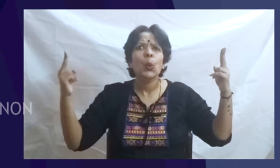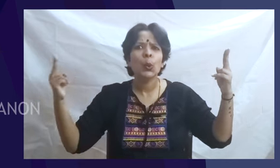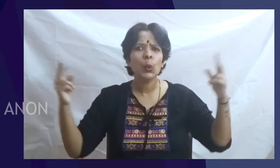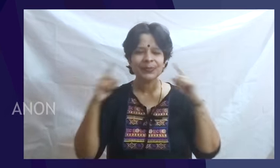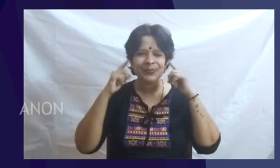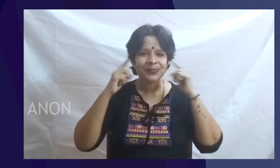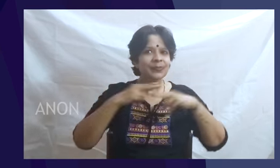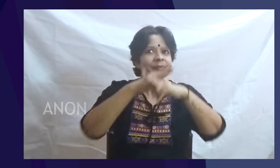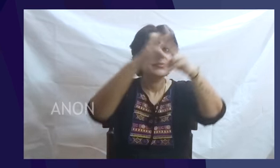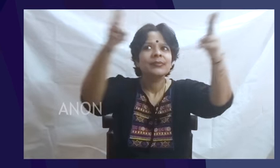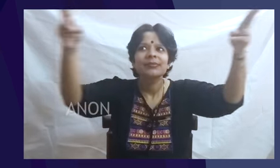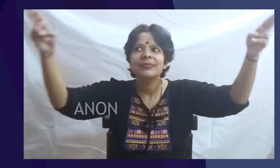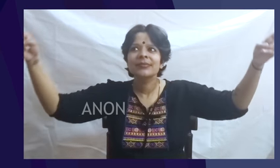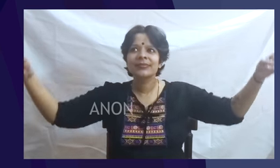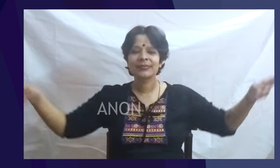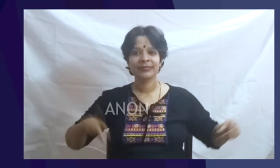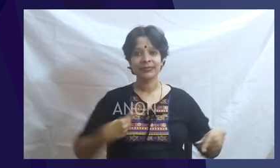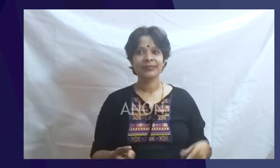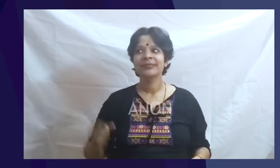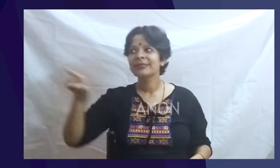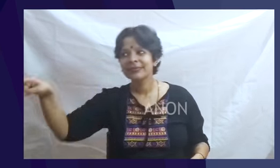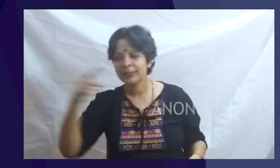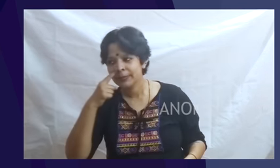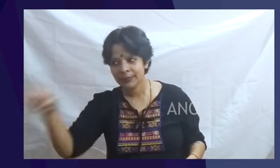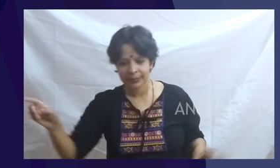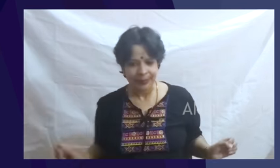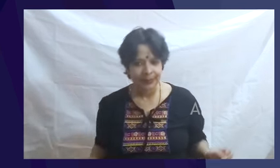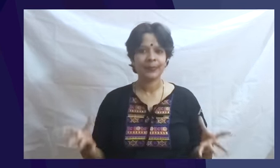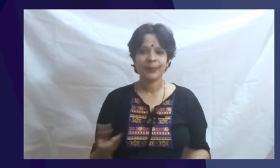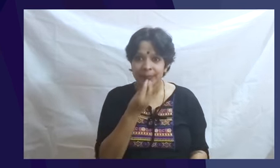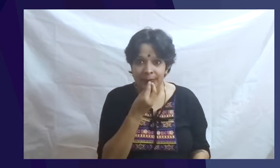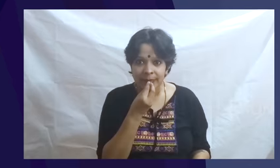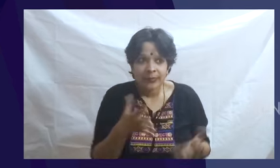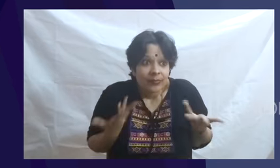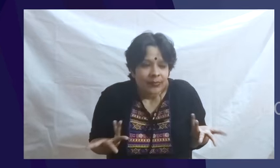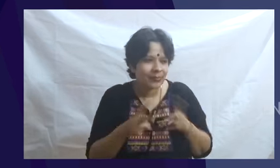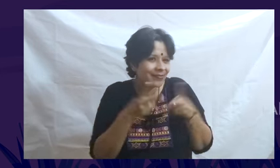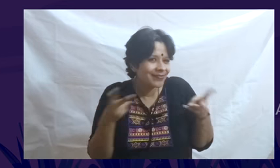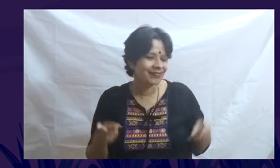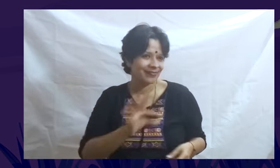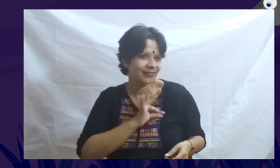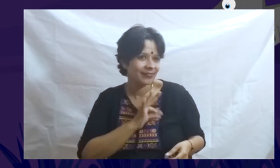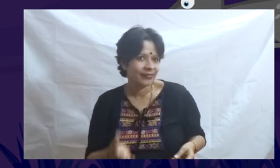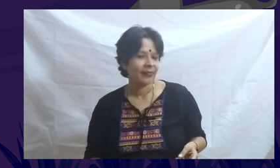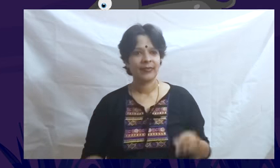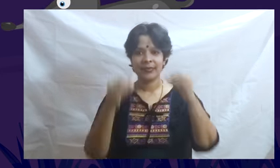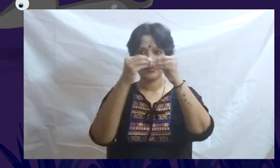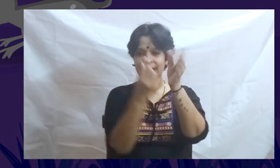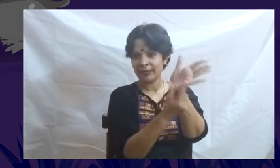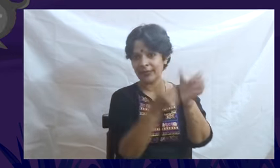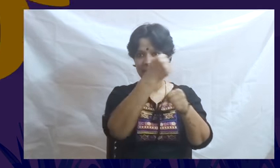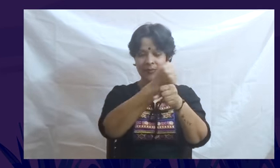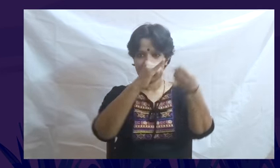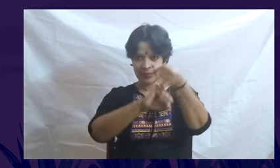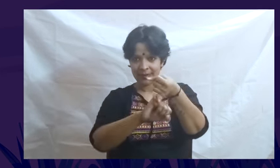-hoo echoed through the quiet wood, and she begins her hunt for the bugs and beetles, frogs